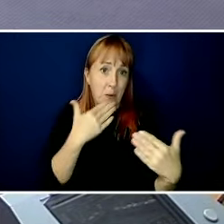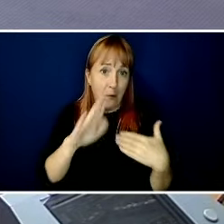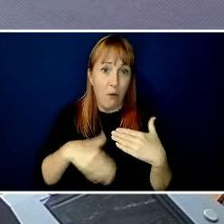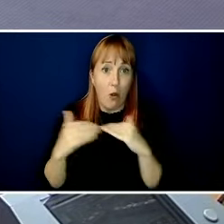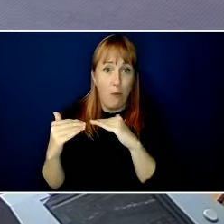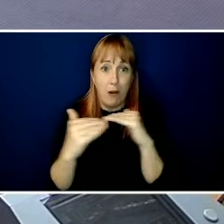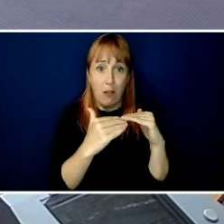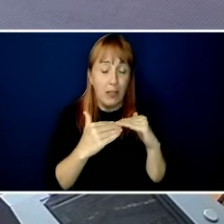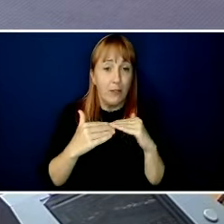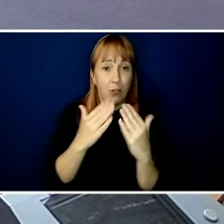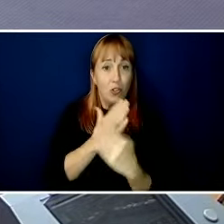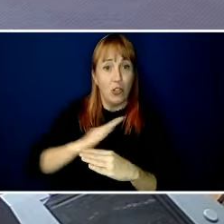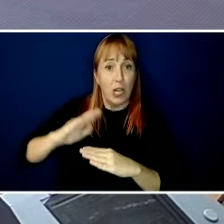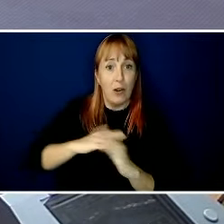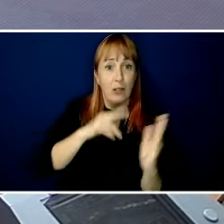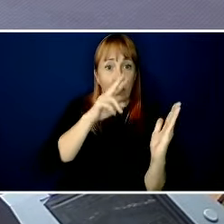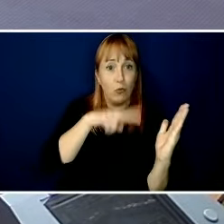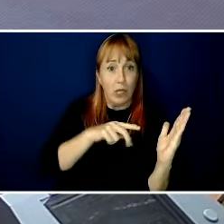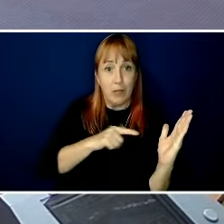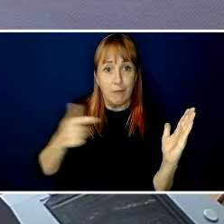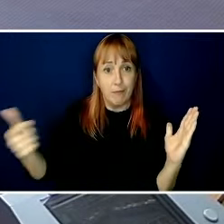the reading of the proclamations.